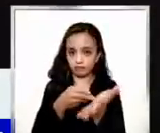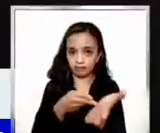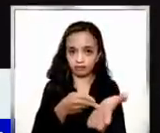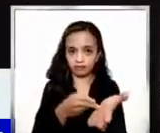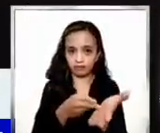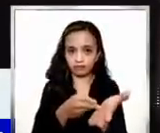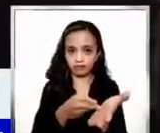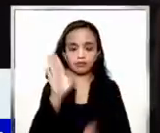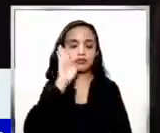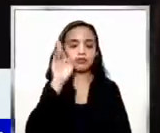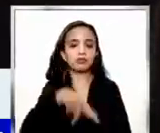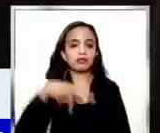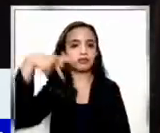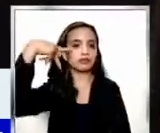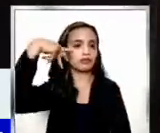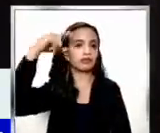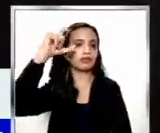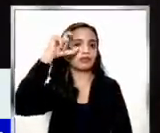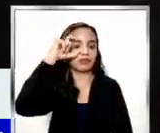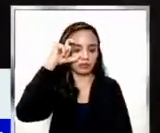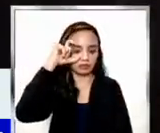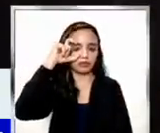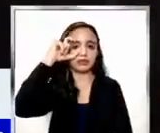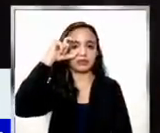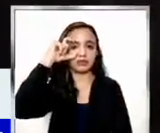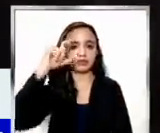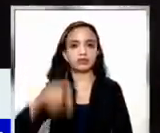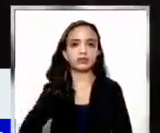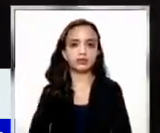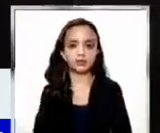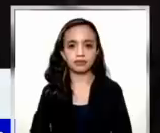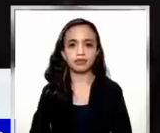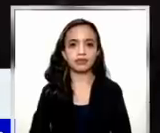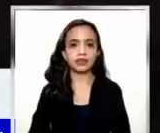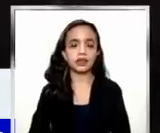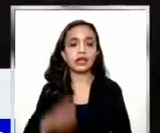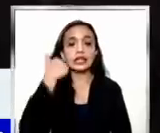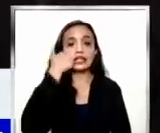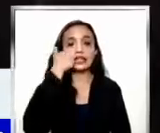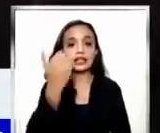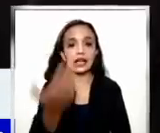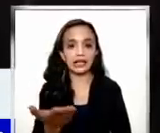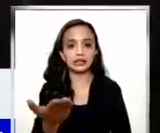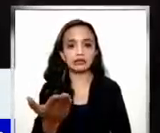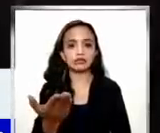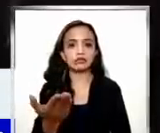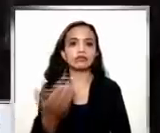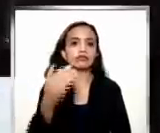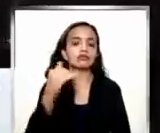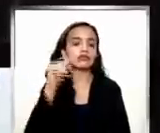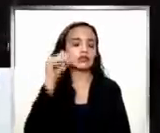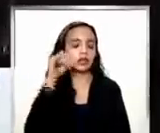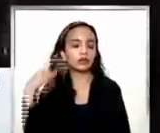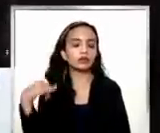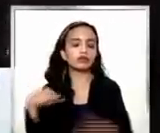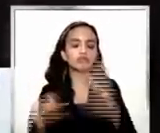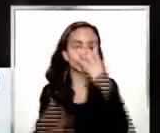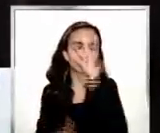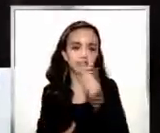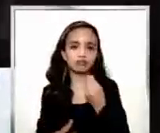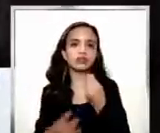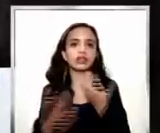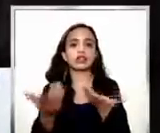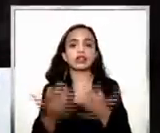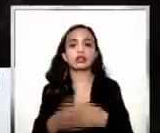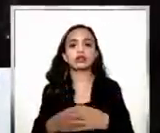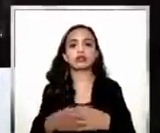Benigno Noynoy S. Aquino III, died peacefully in his sleep. His death certificate pronounced his